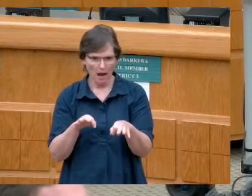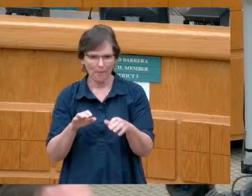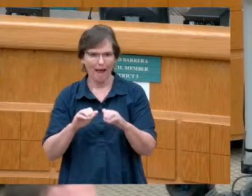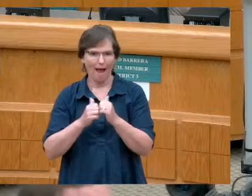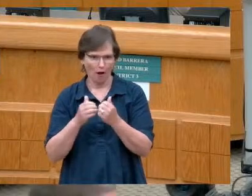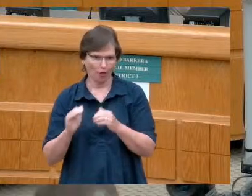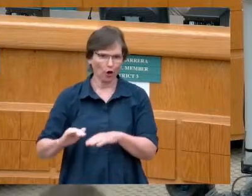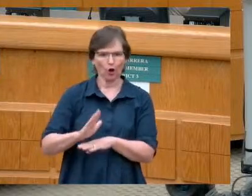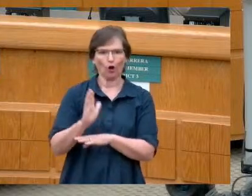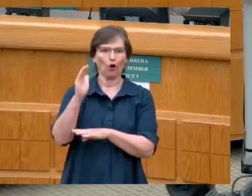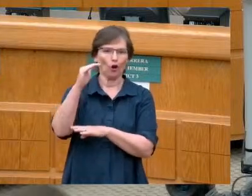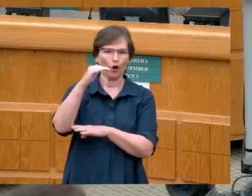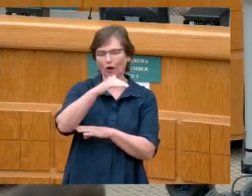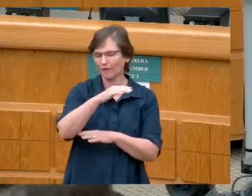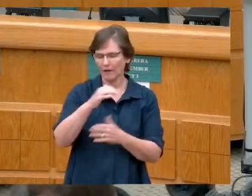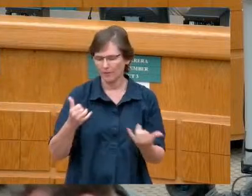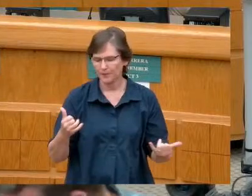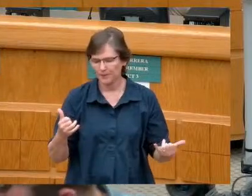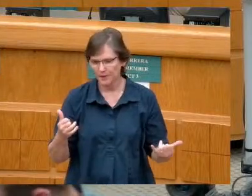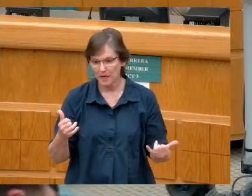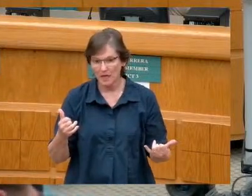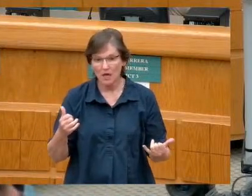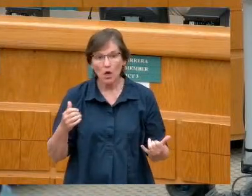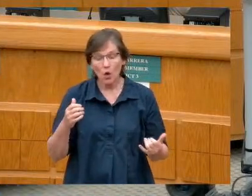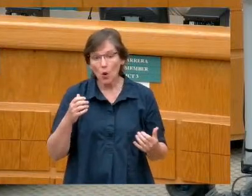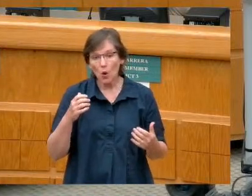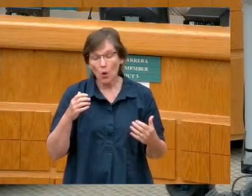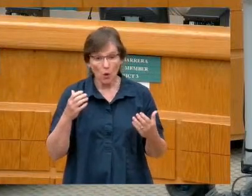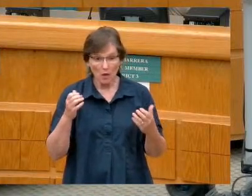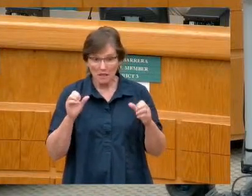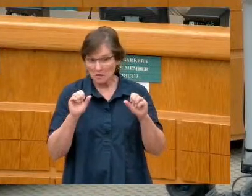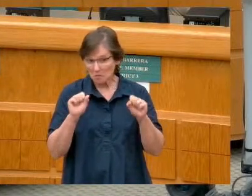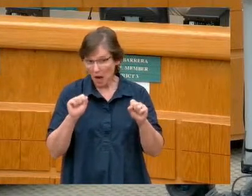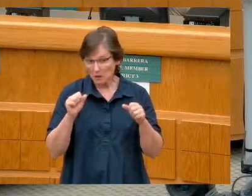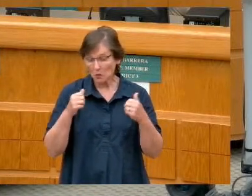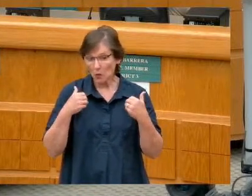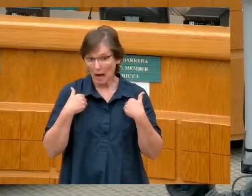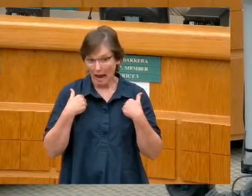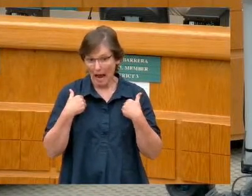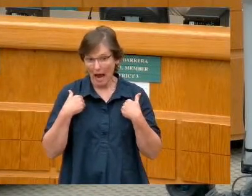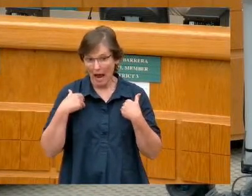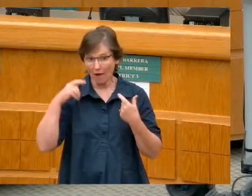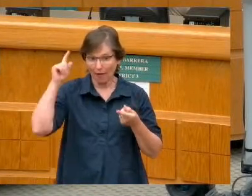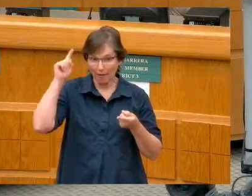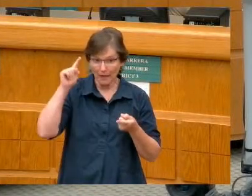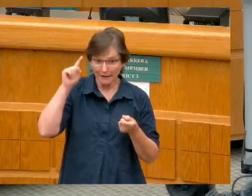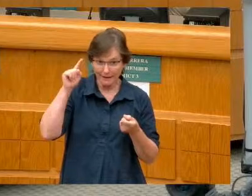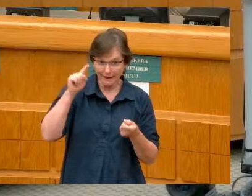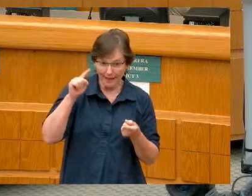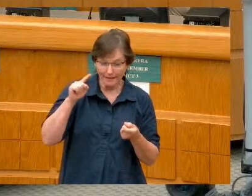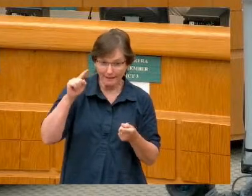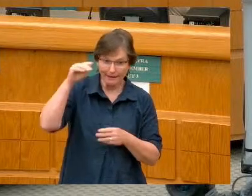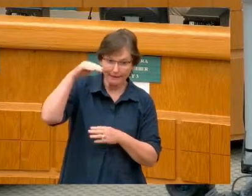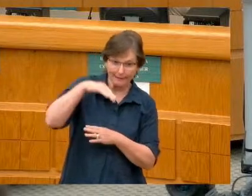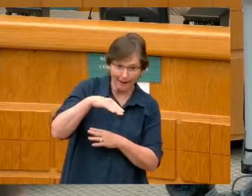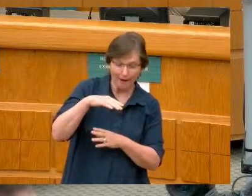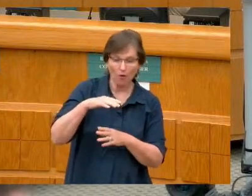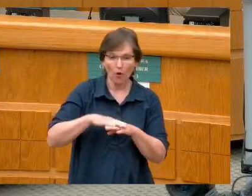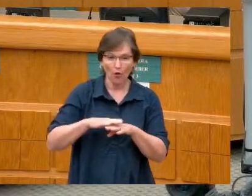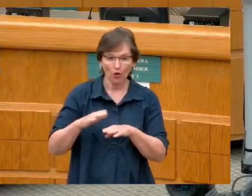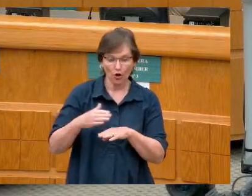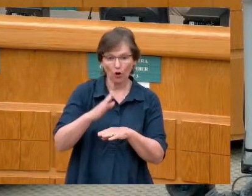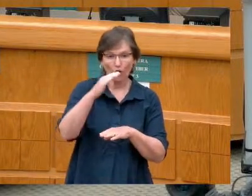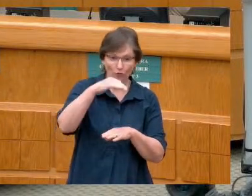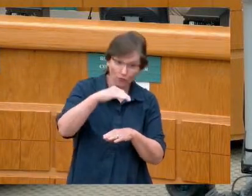concerned that we're on the downhill slide, but it doesn't seem to be going real fast. But at least we're on the downhill slide, so that's encouraging.